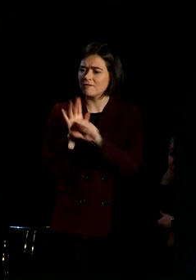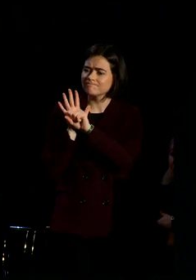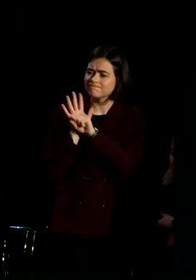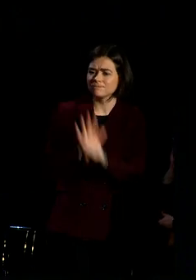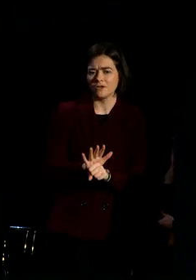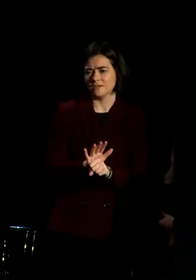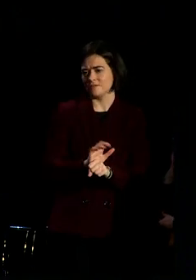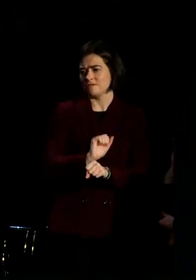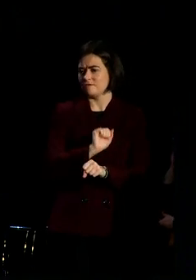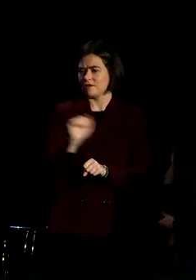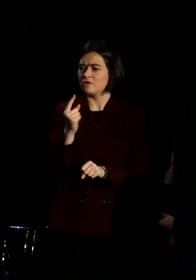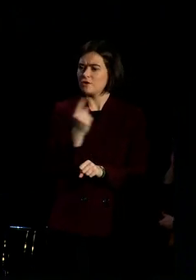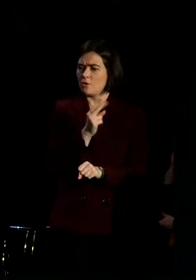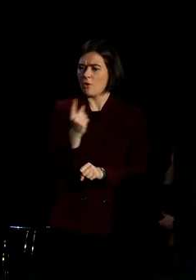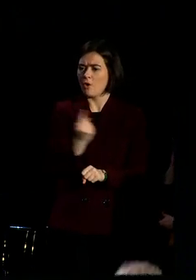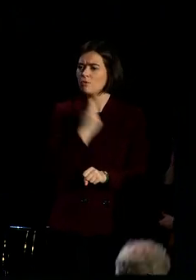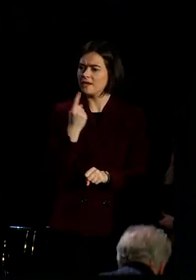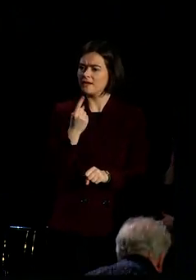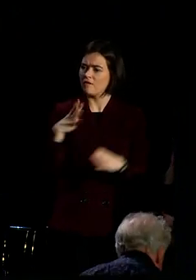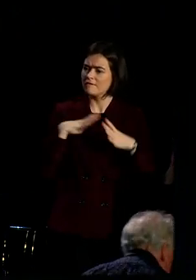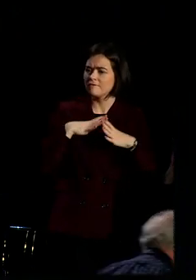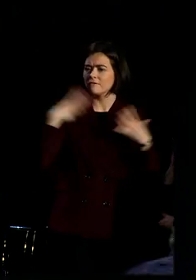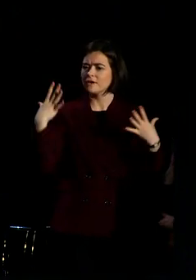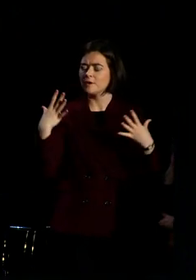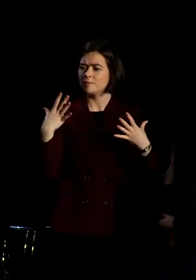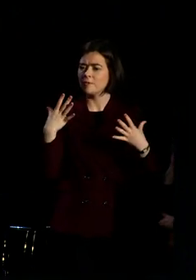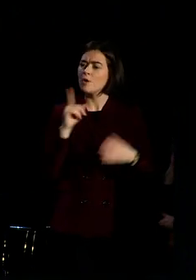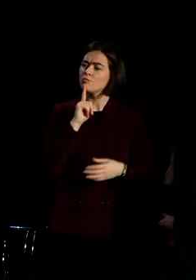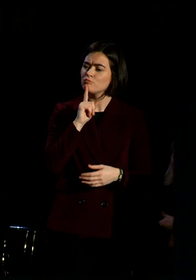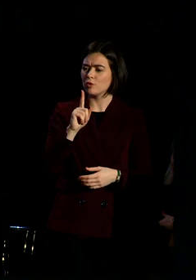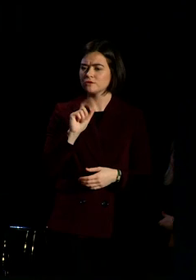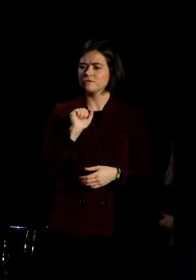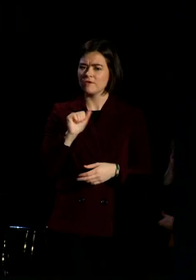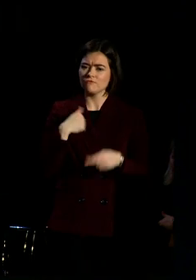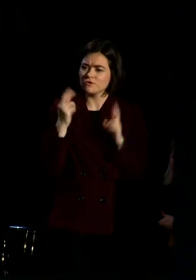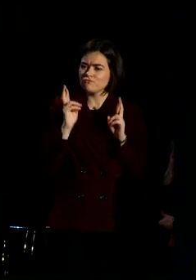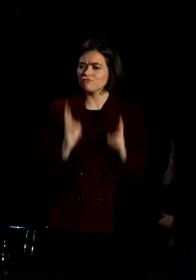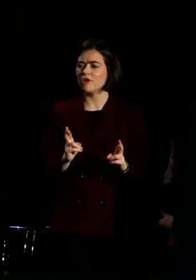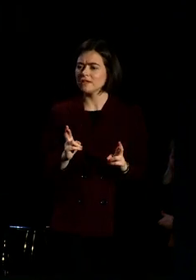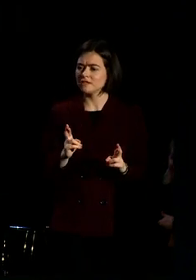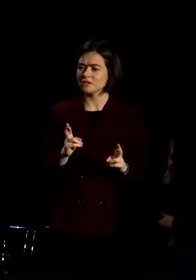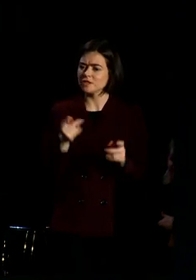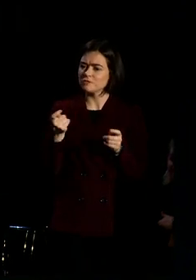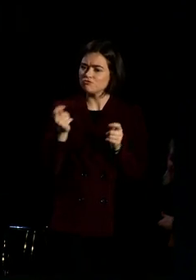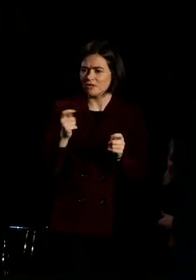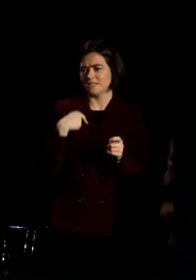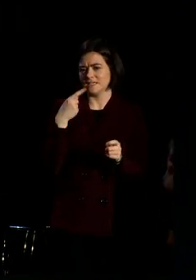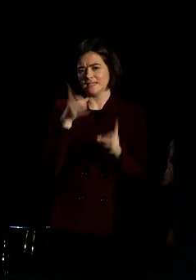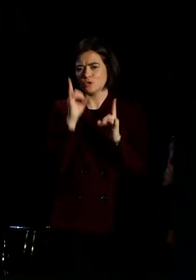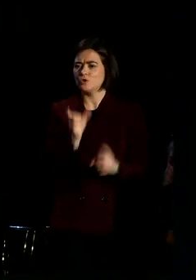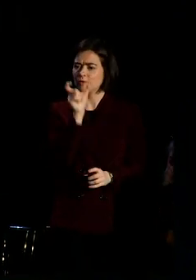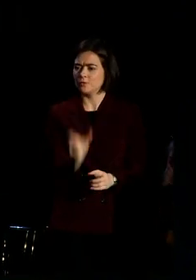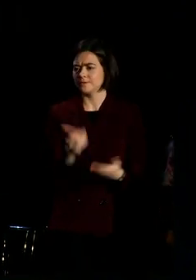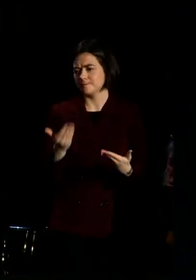deprived not only of liberty, but of the very right to be treated as